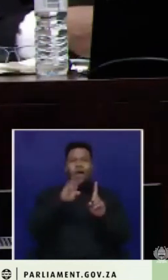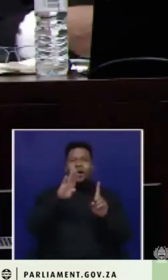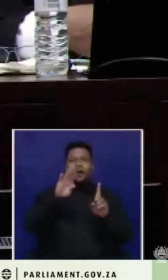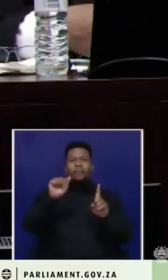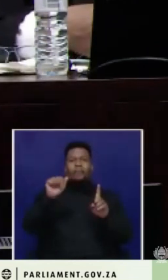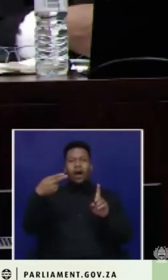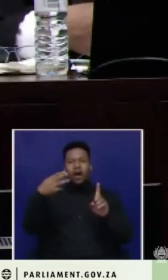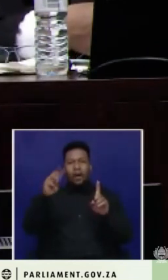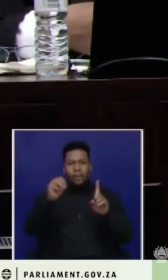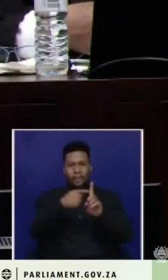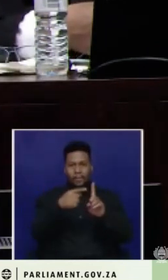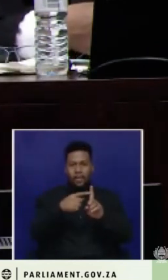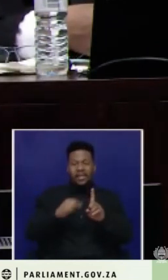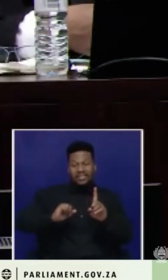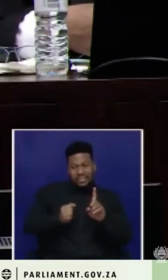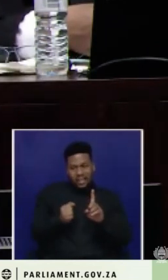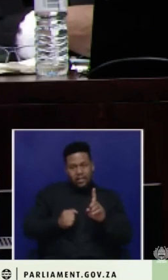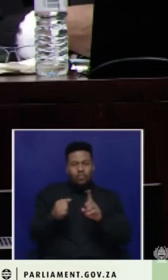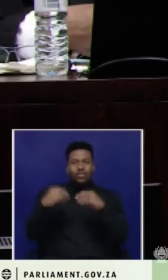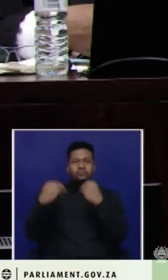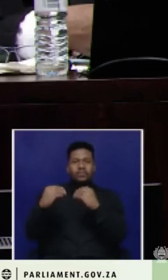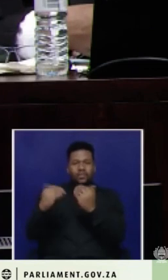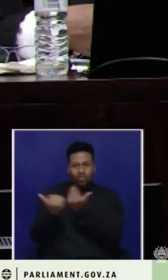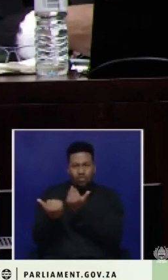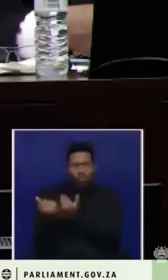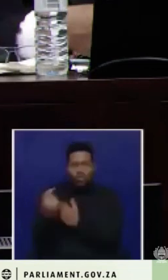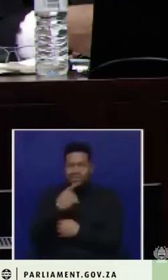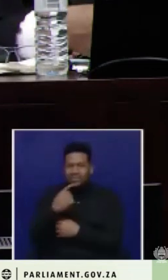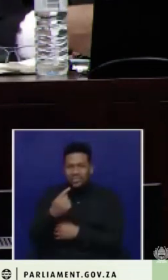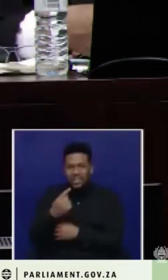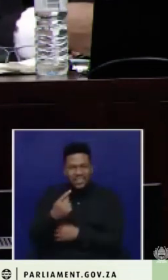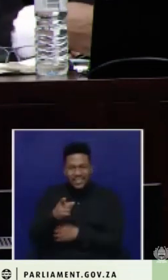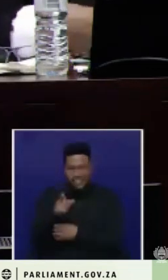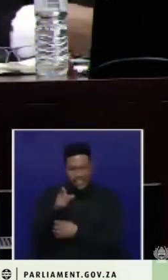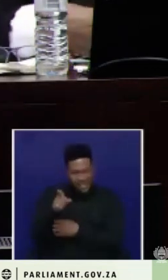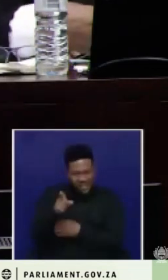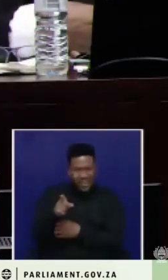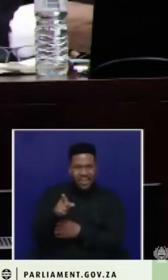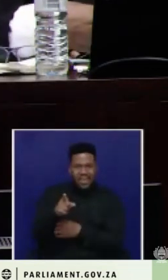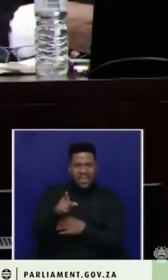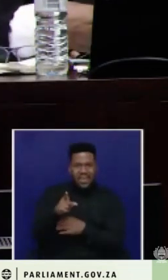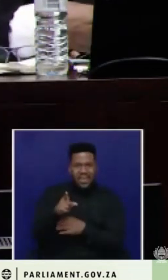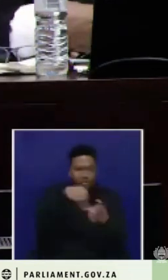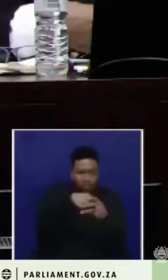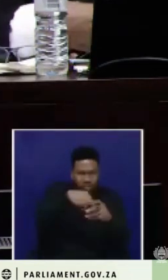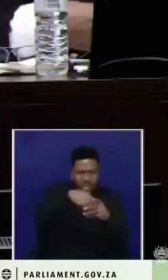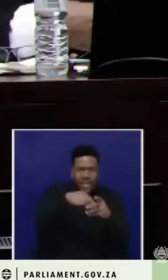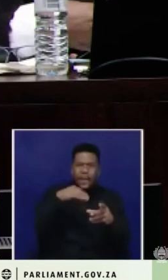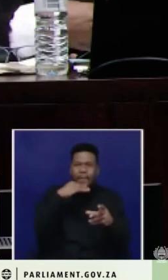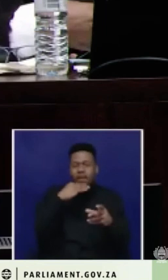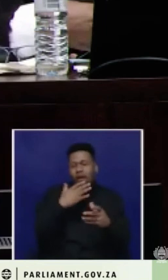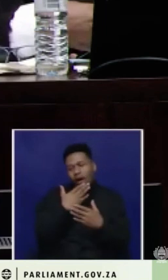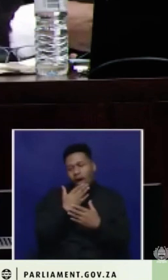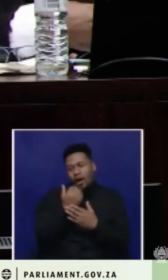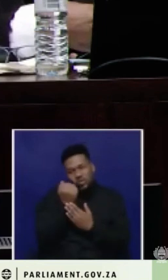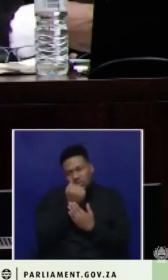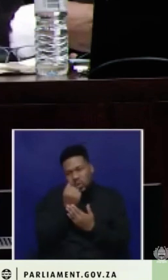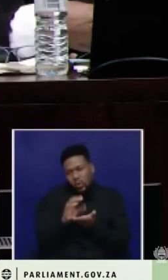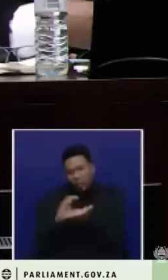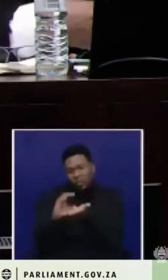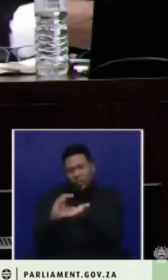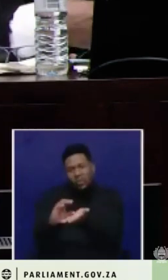School, argues that disability inclusion is not charity. It is a legal requirement and a matter of